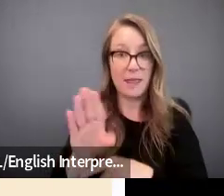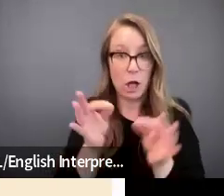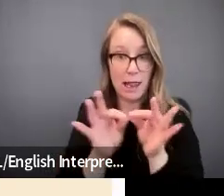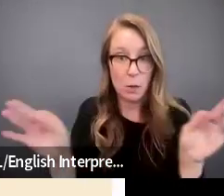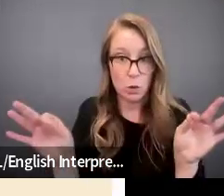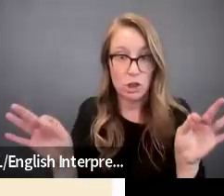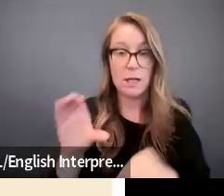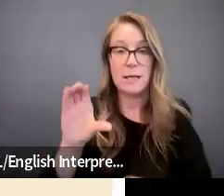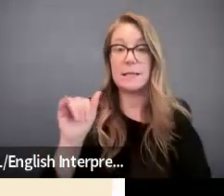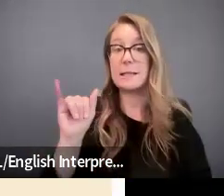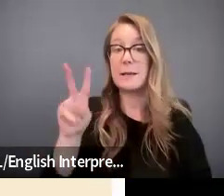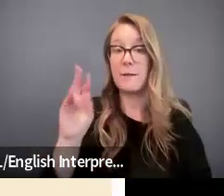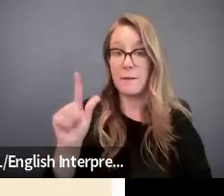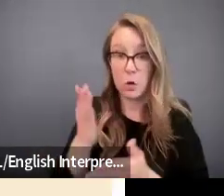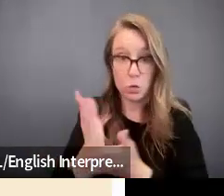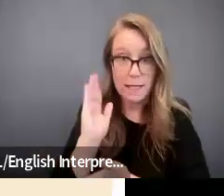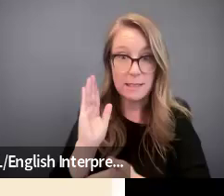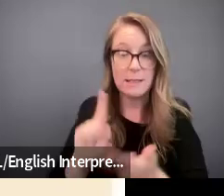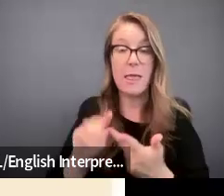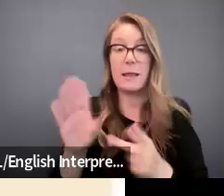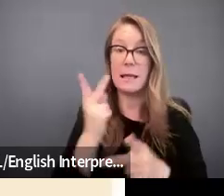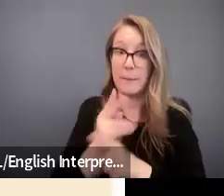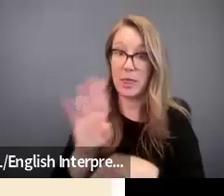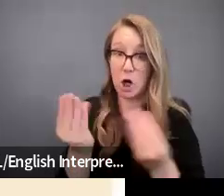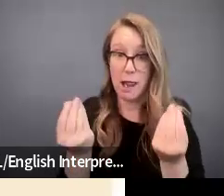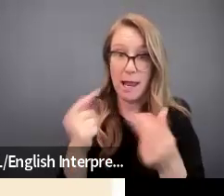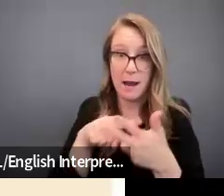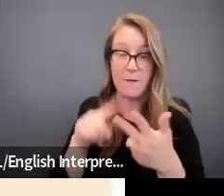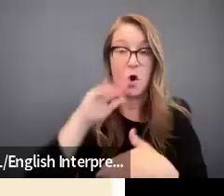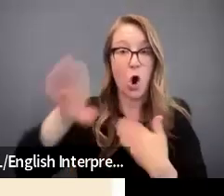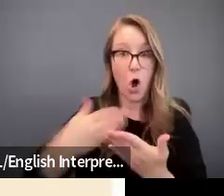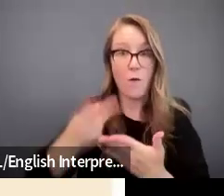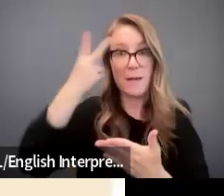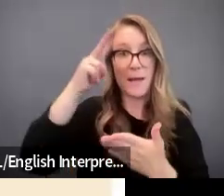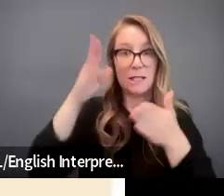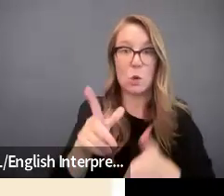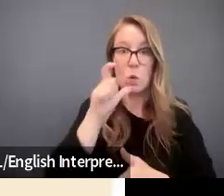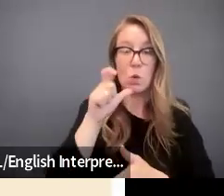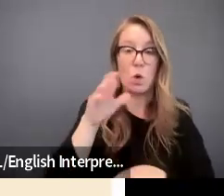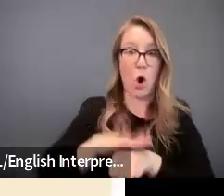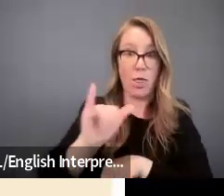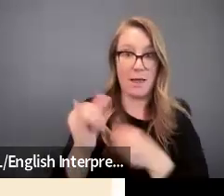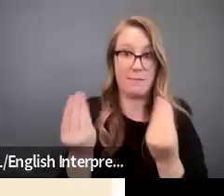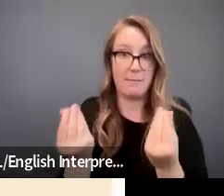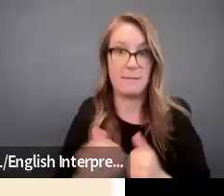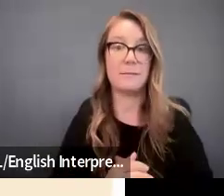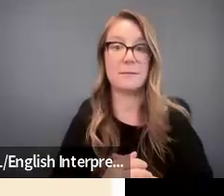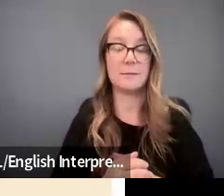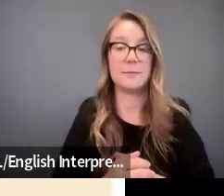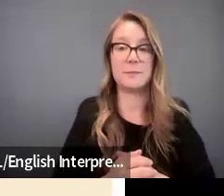language, civil rights, and their land to all of the Mexicans on that land.